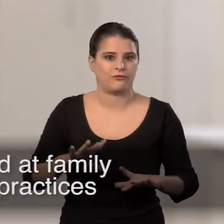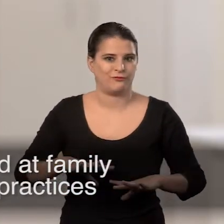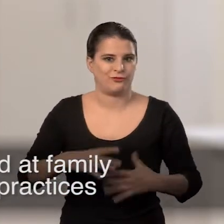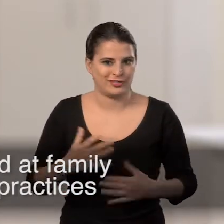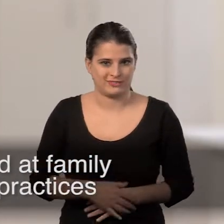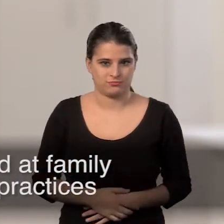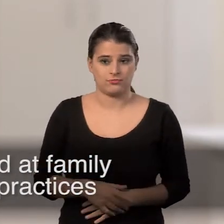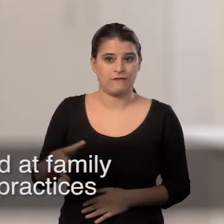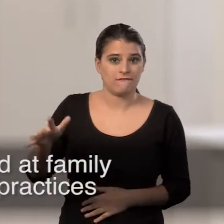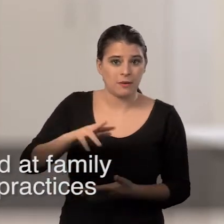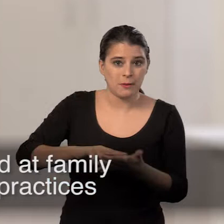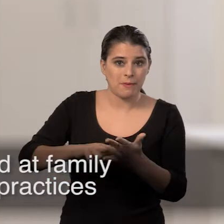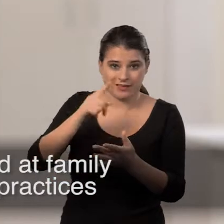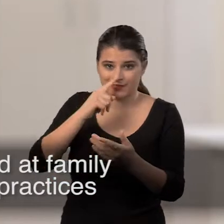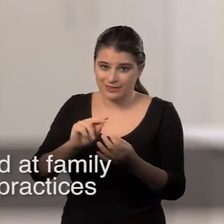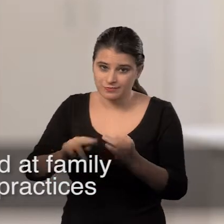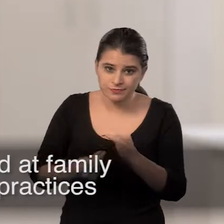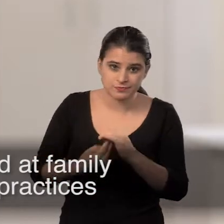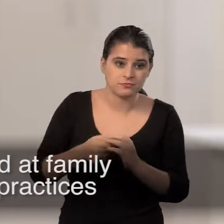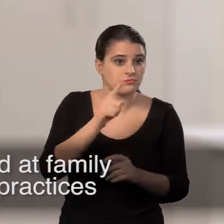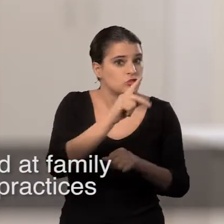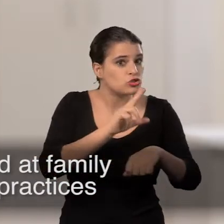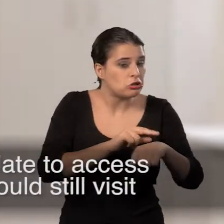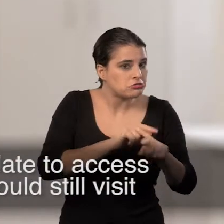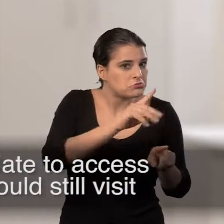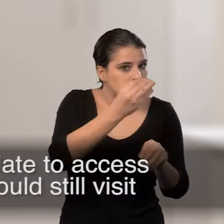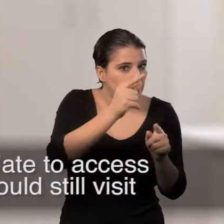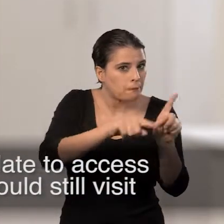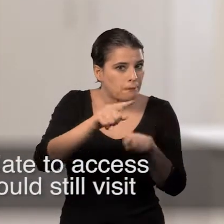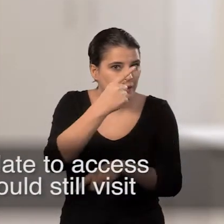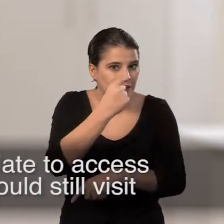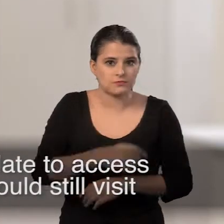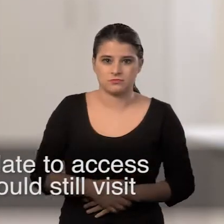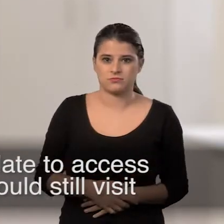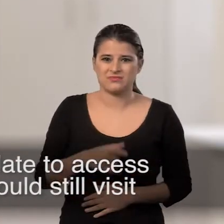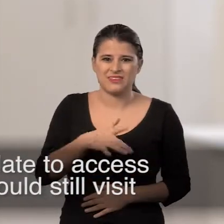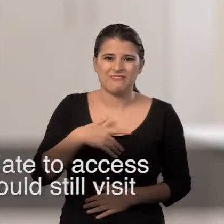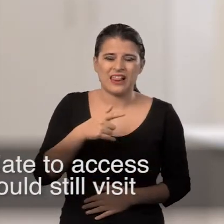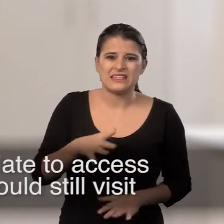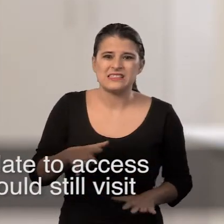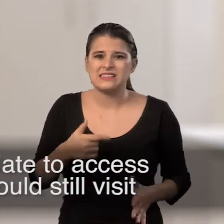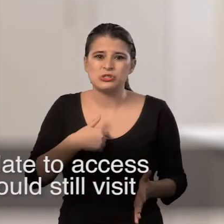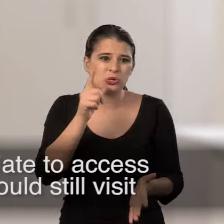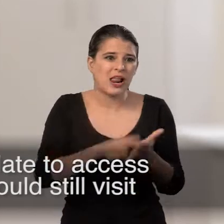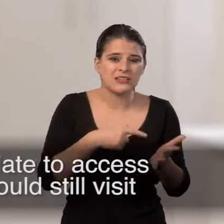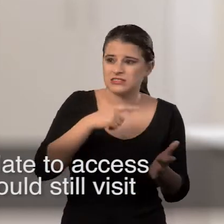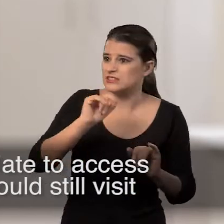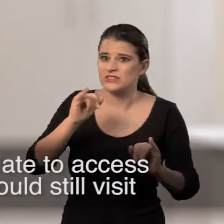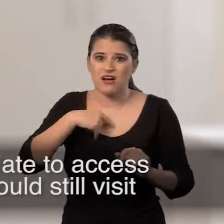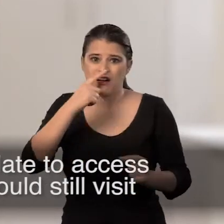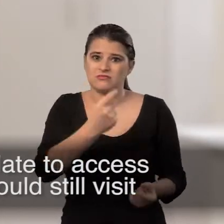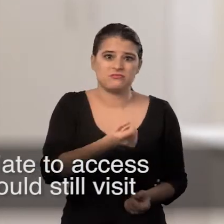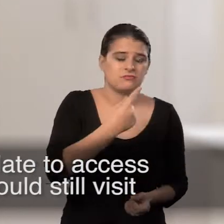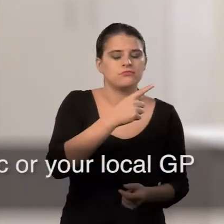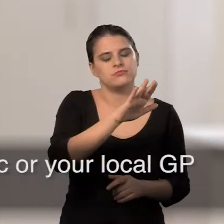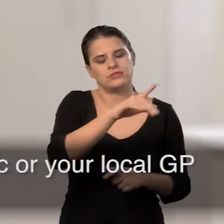can be fitted at a family planning clinic and some GP practices. Even if you think you might be too late to access emergency contraception,